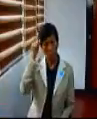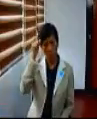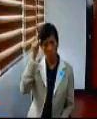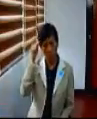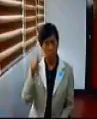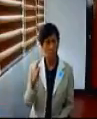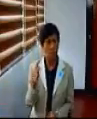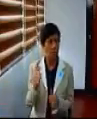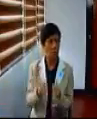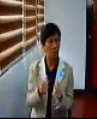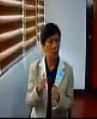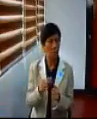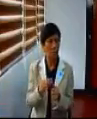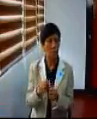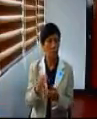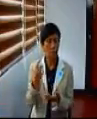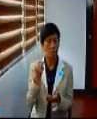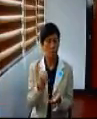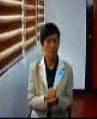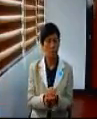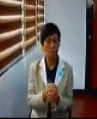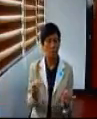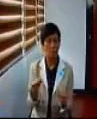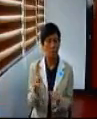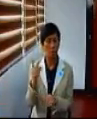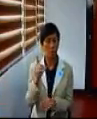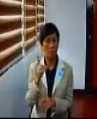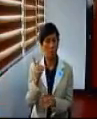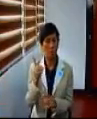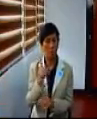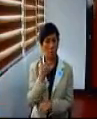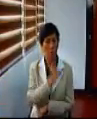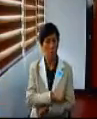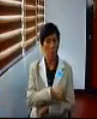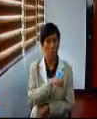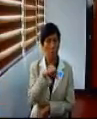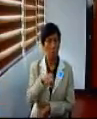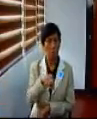was pre-marked on the same date as